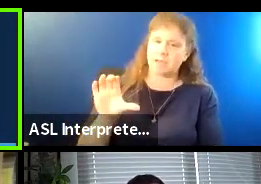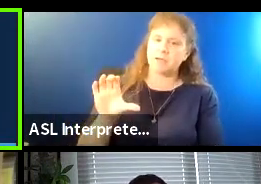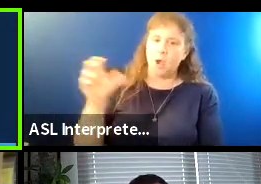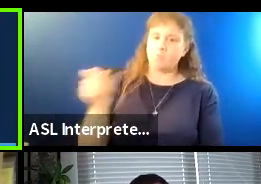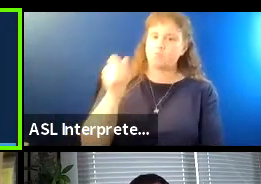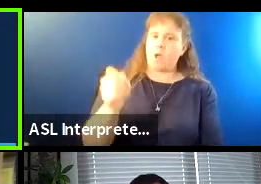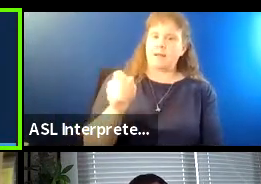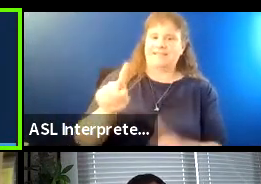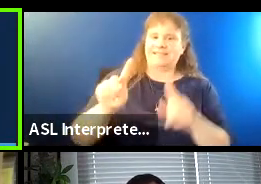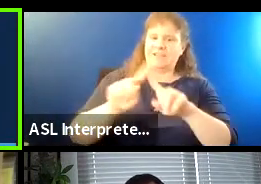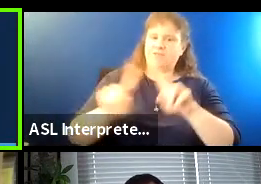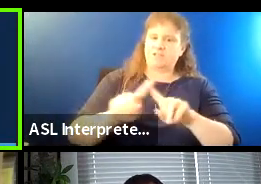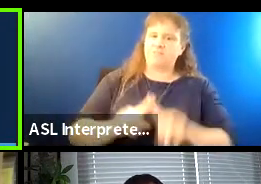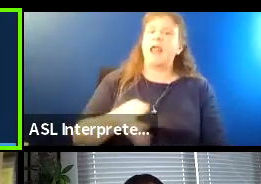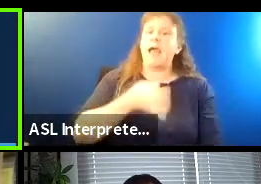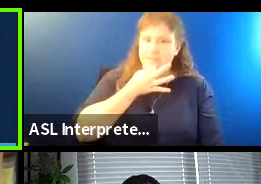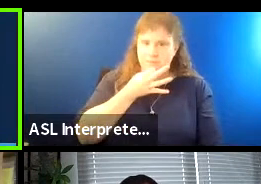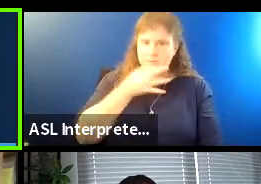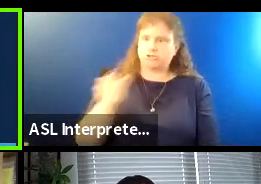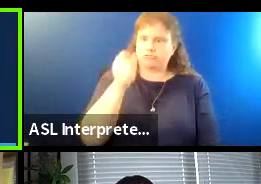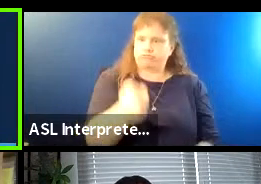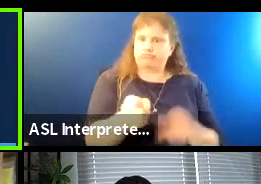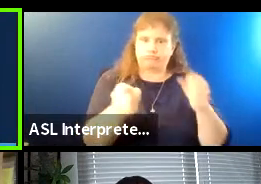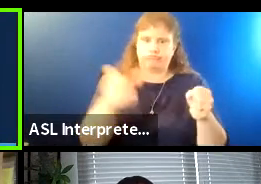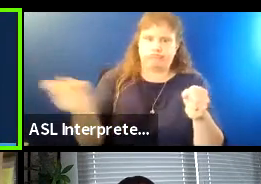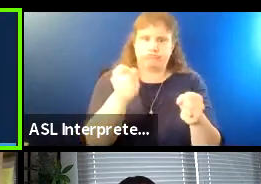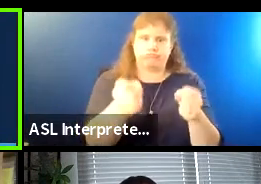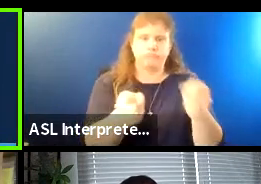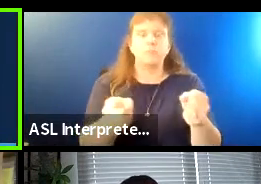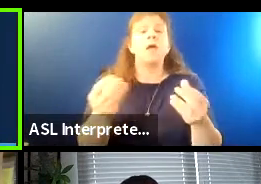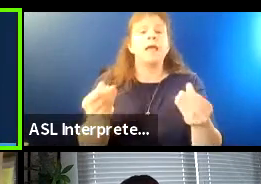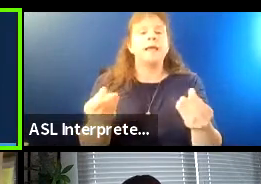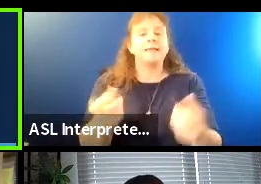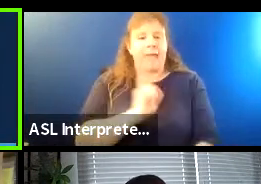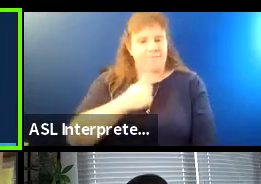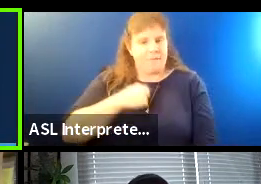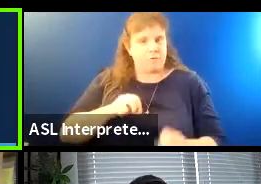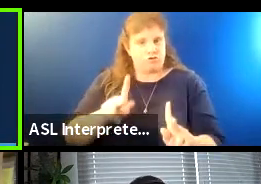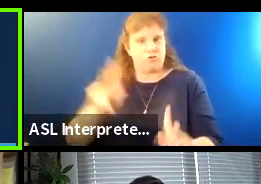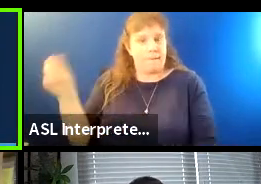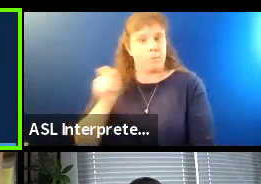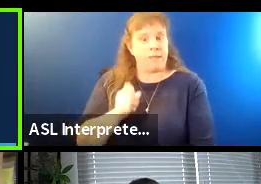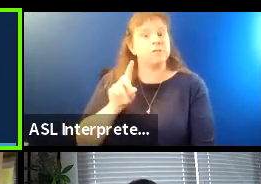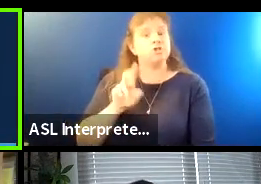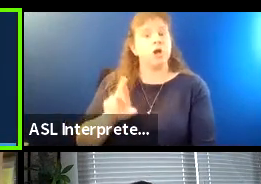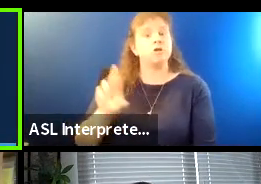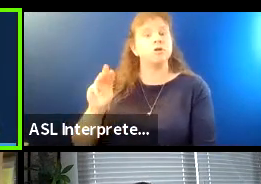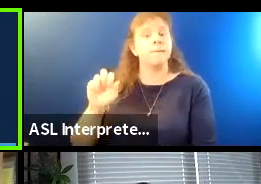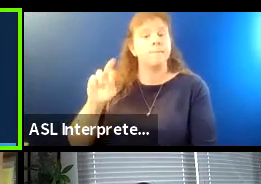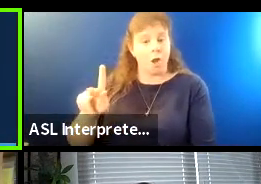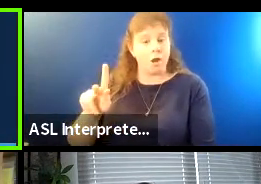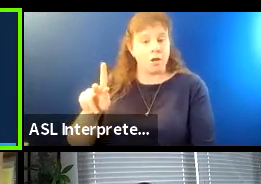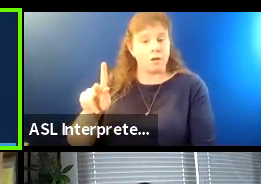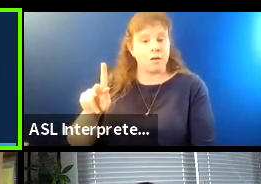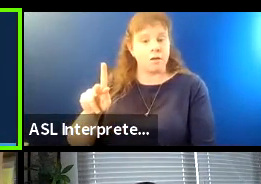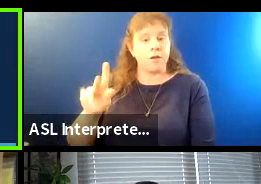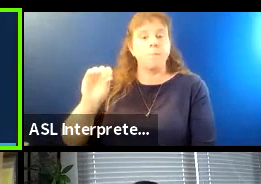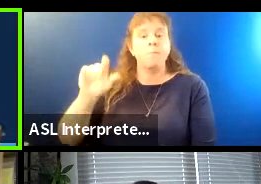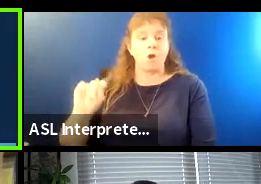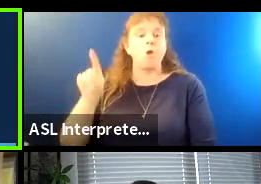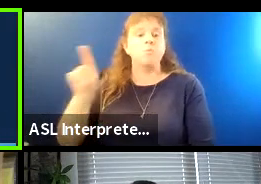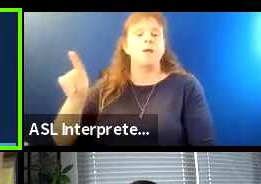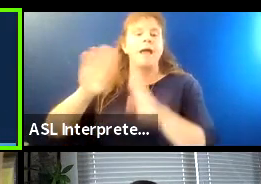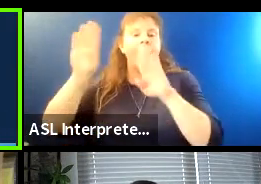experts from different spaces and places, and for example, provided me the opportunity to bring in Dr. Margot Kuchel, who is our housing as health